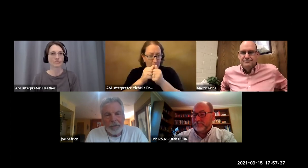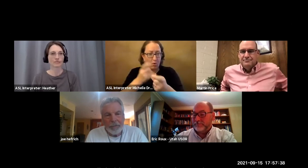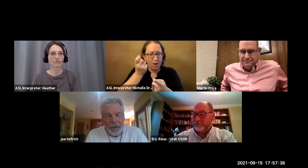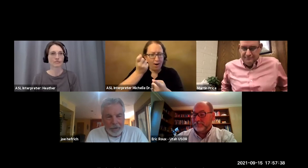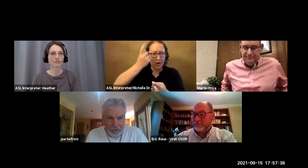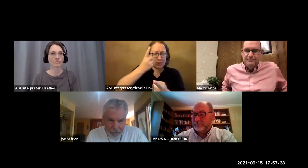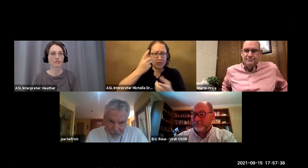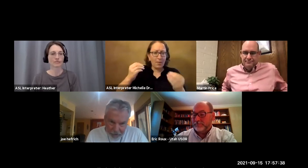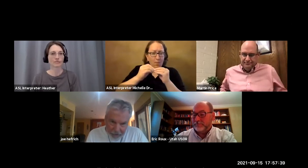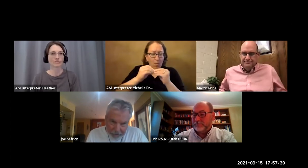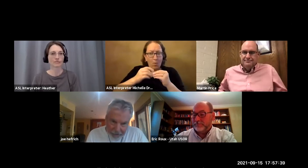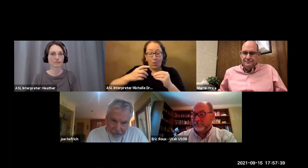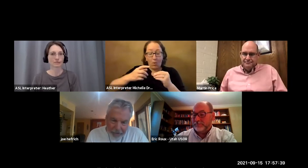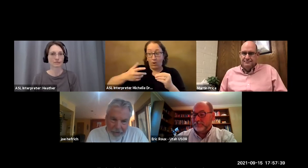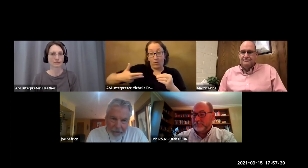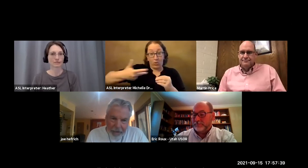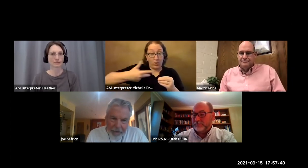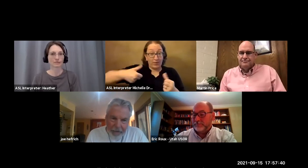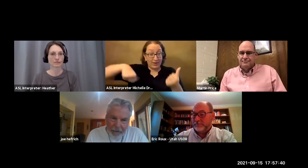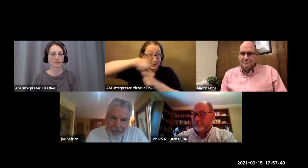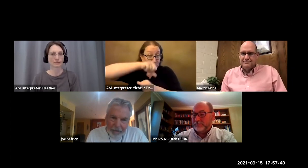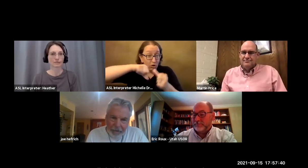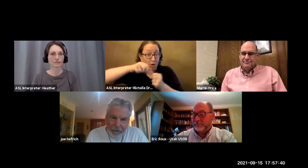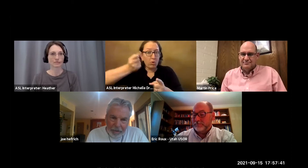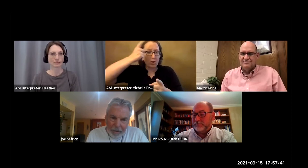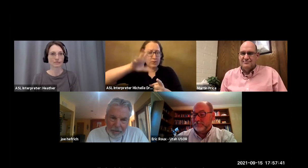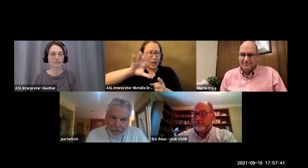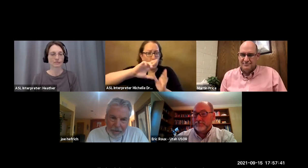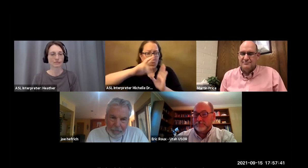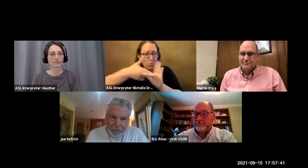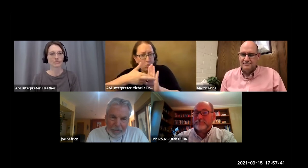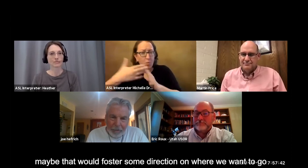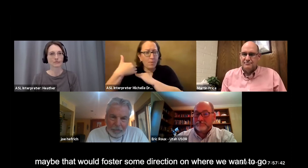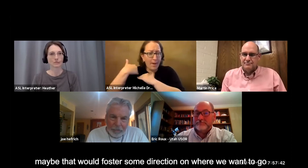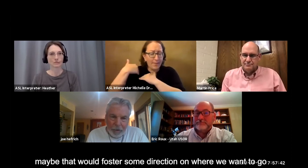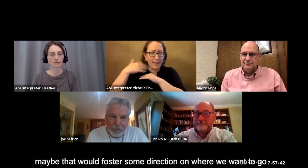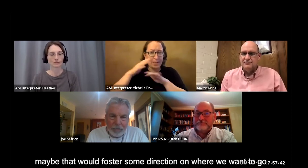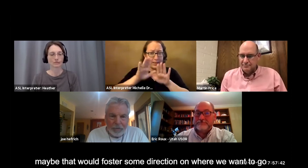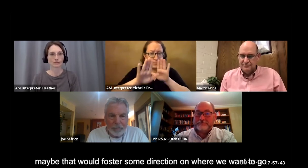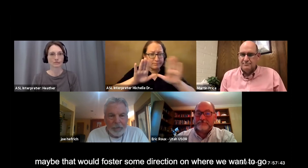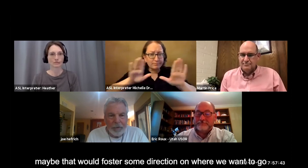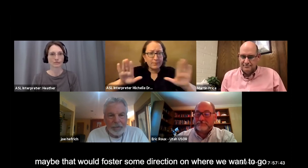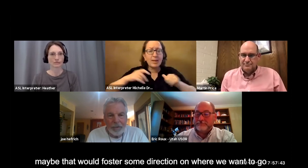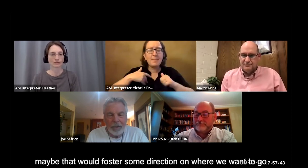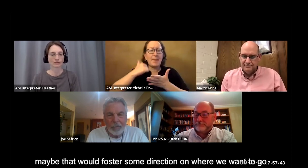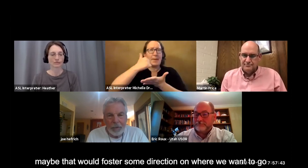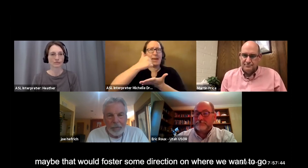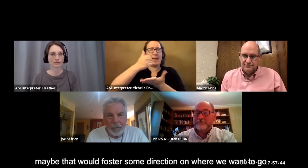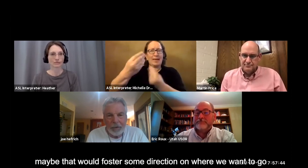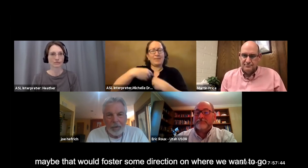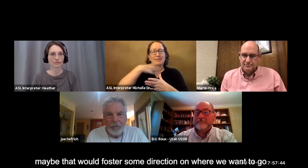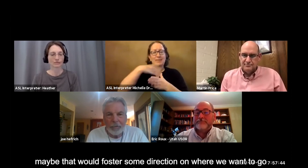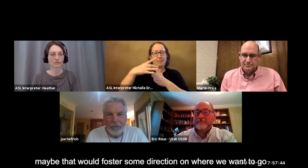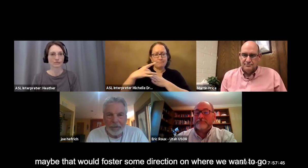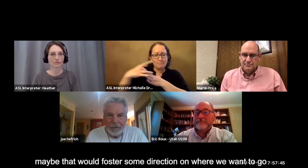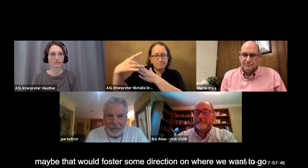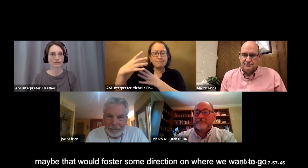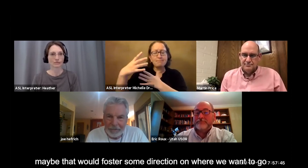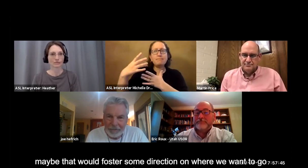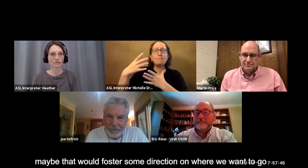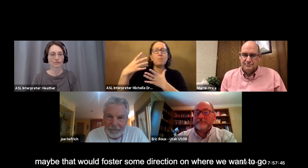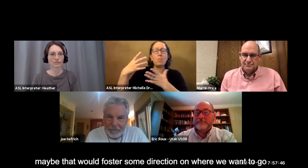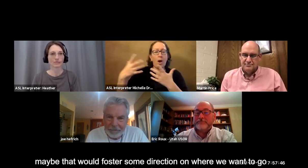understand a little bit about each other, and maybe that would foster some direction on where we want to go from